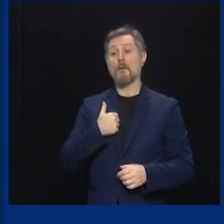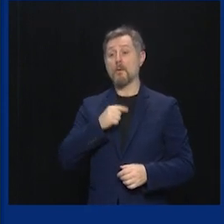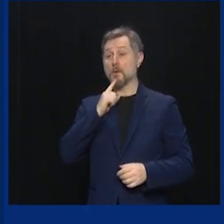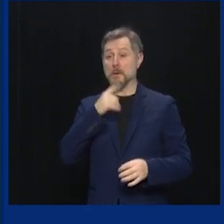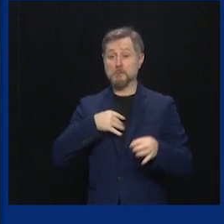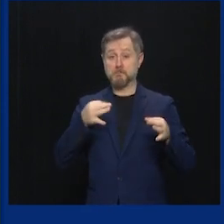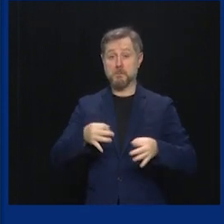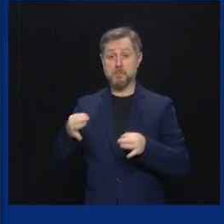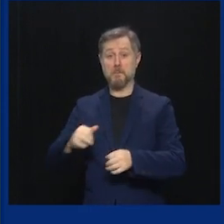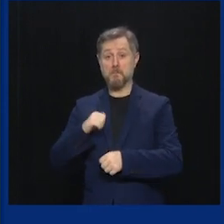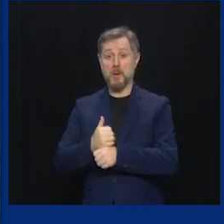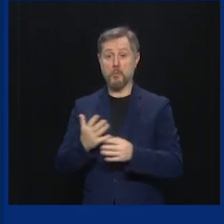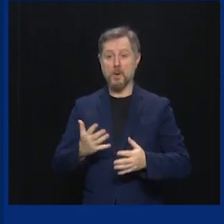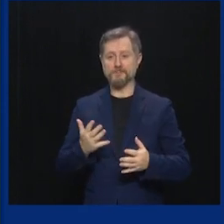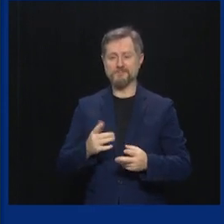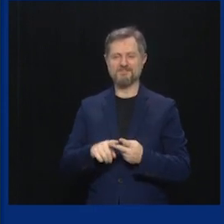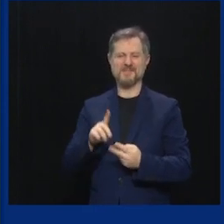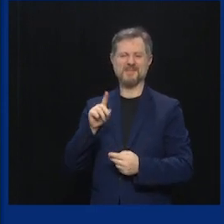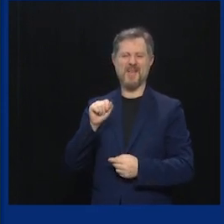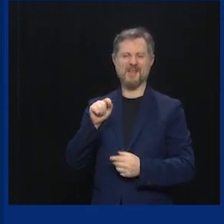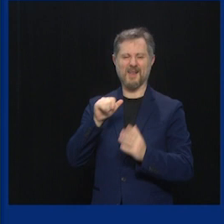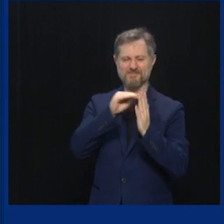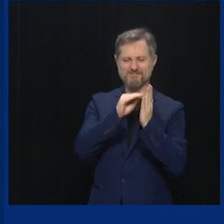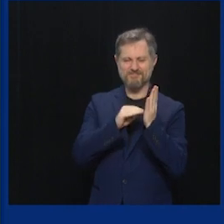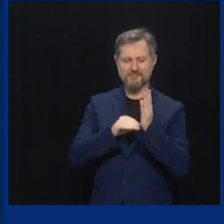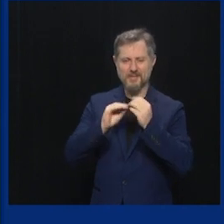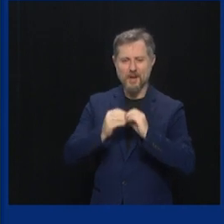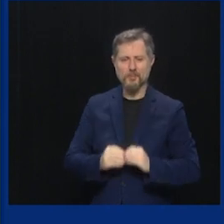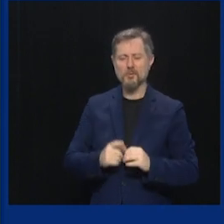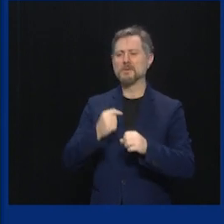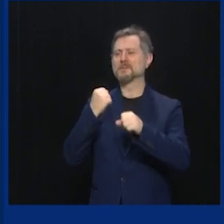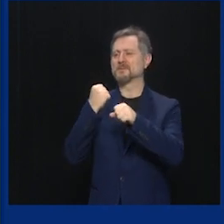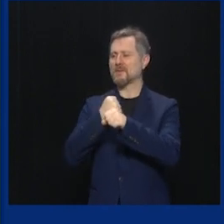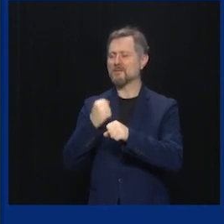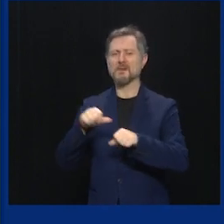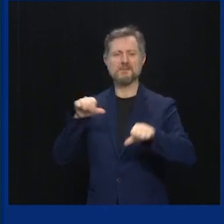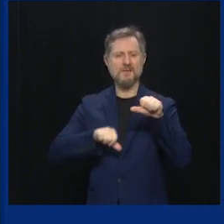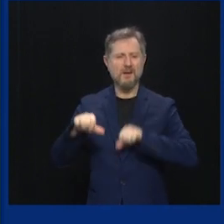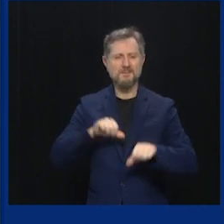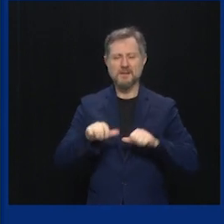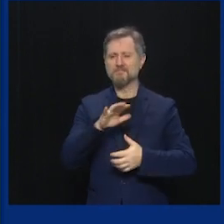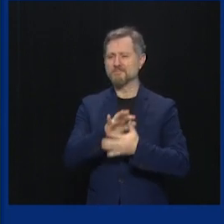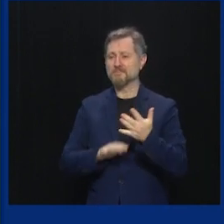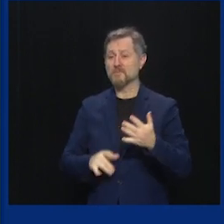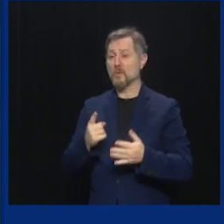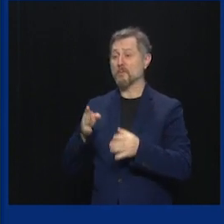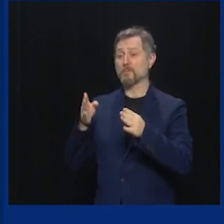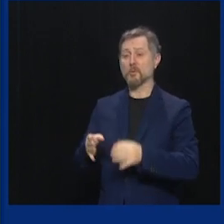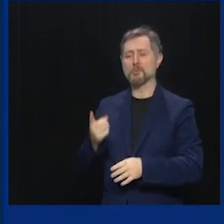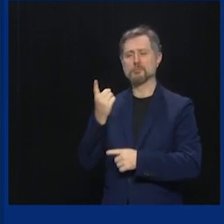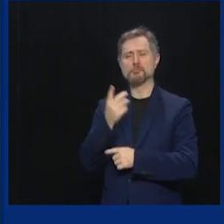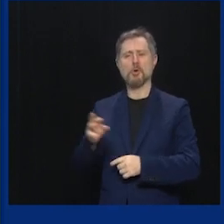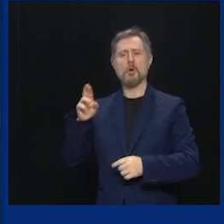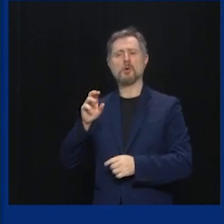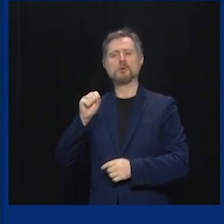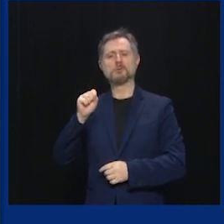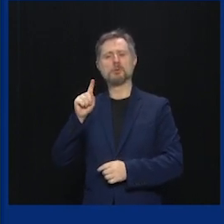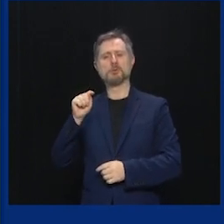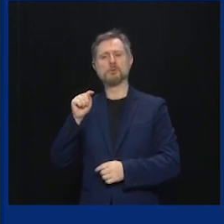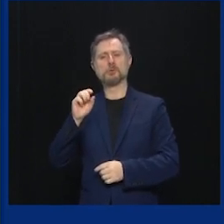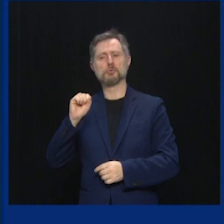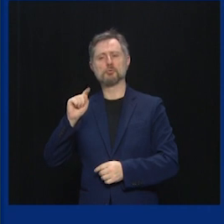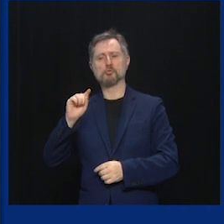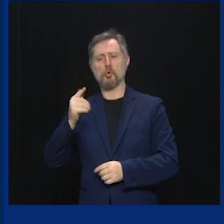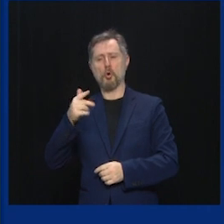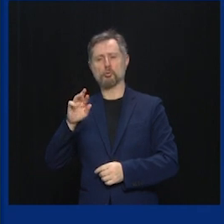the data, I'm guided by the science. And there's an individual, Dr. Kirsten St. George, who's the director of virology at the laboratory there, and I